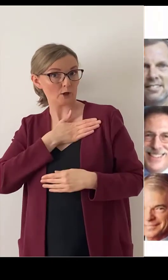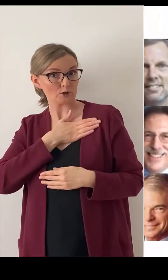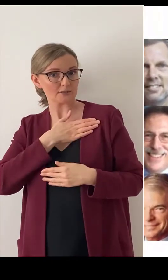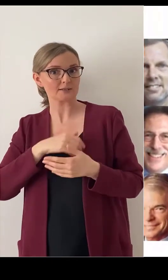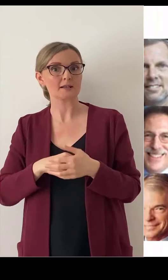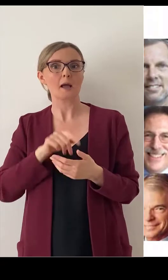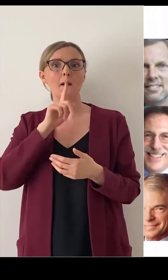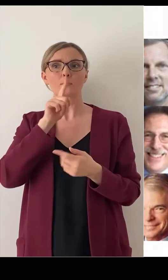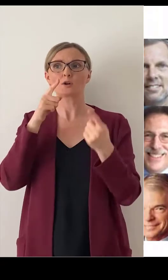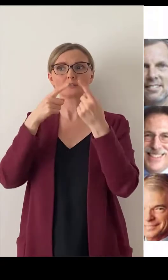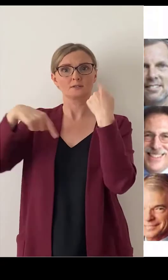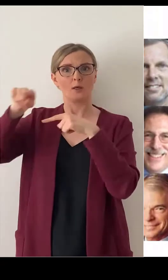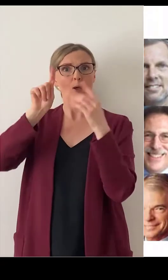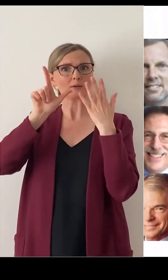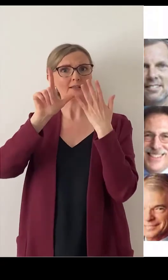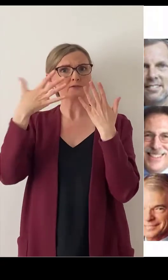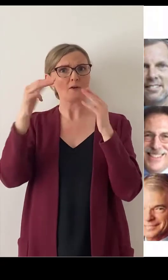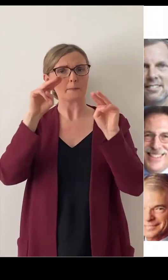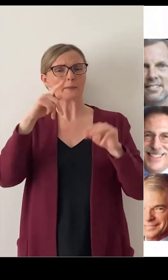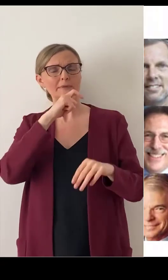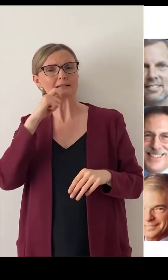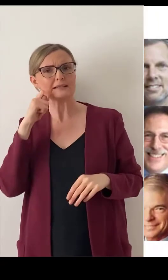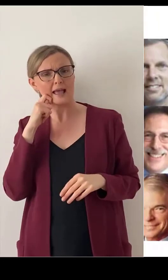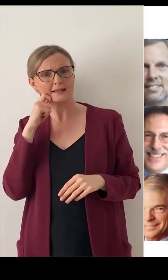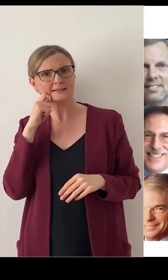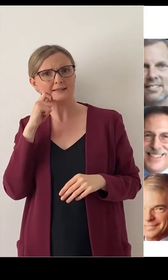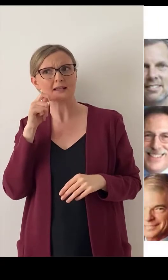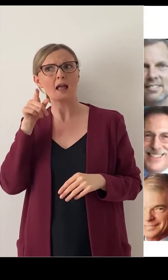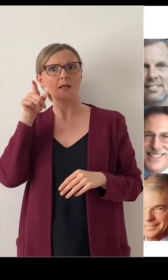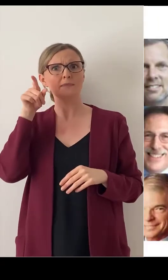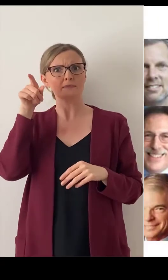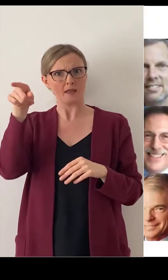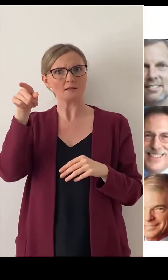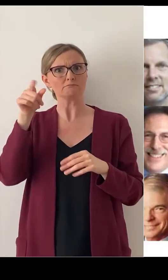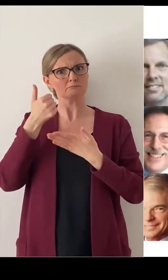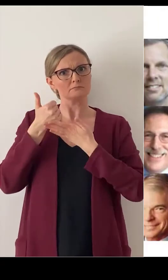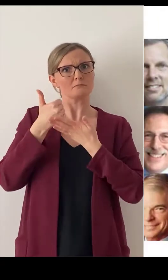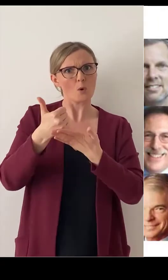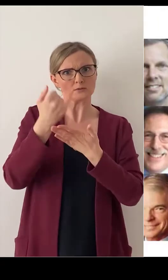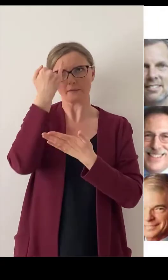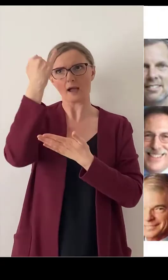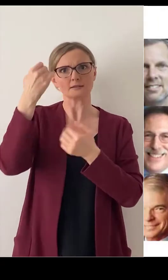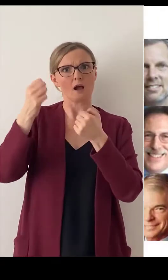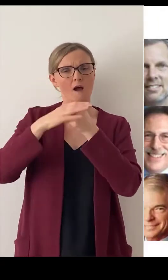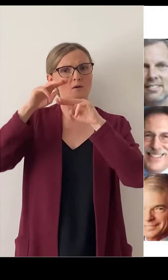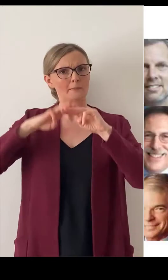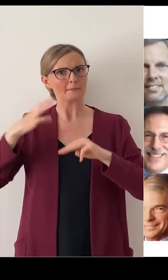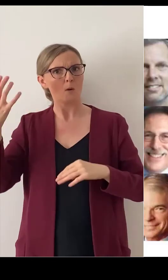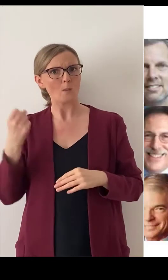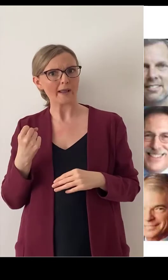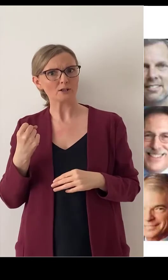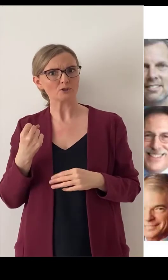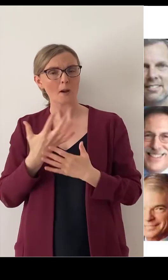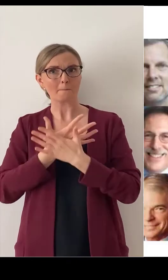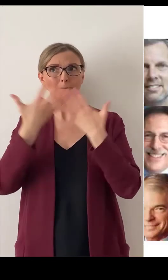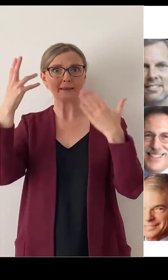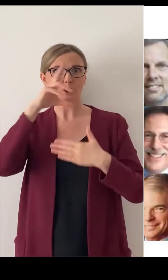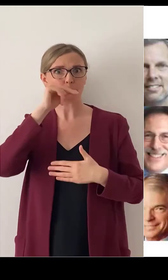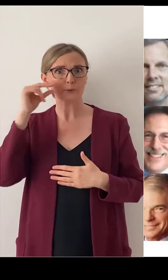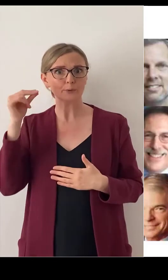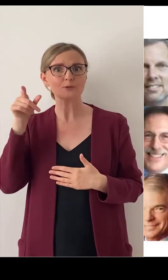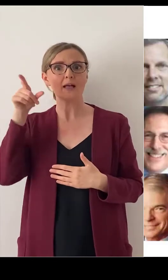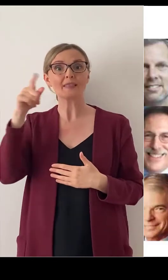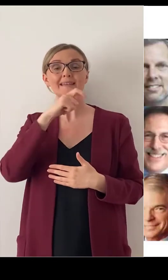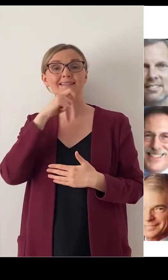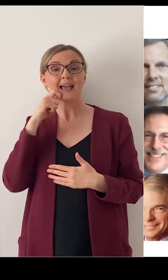we defend minimum wages, and it made a huge news splash. They said decent minimum